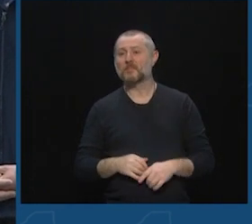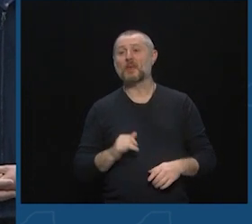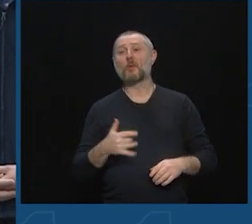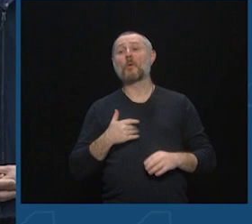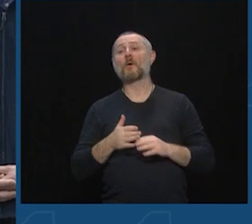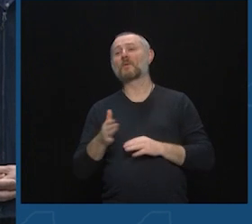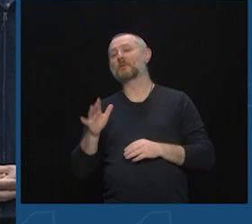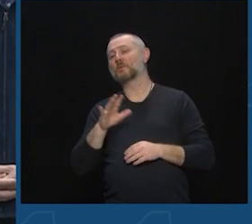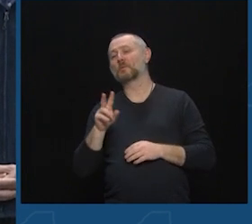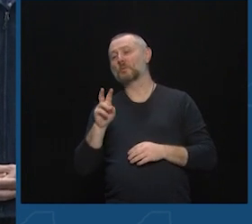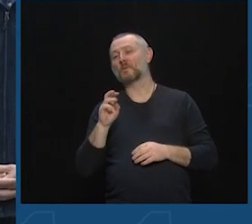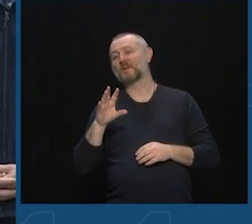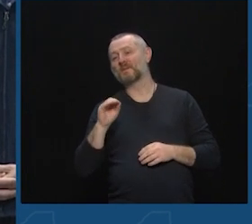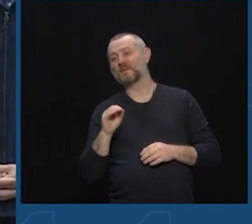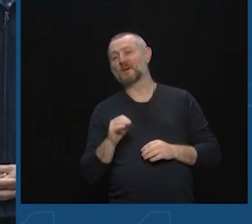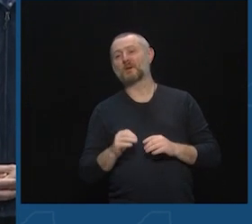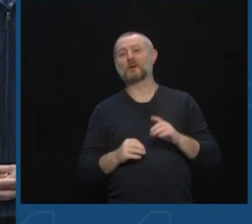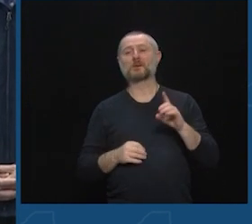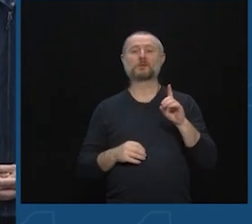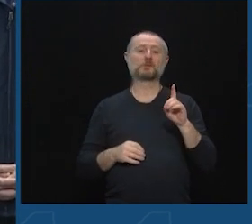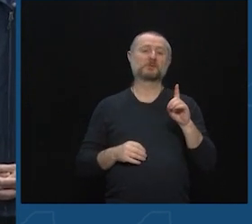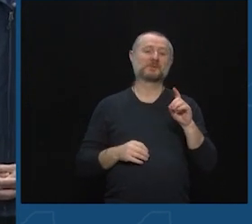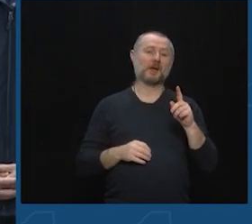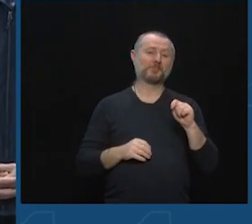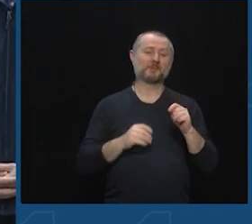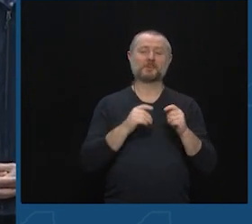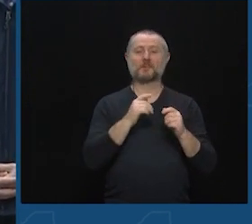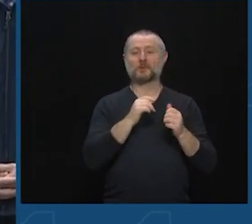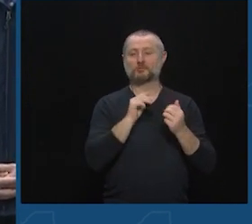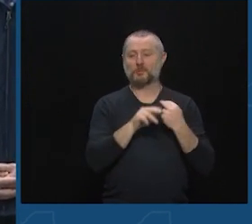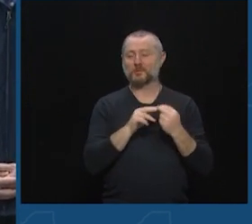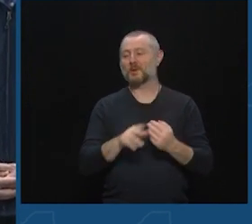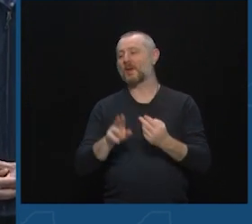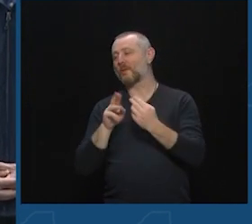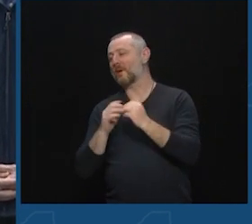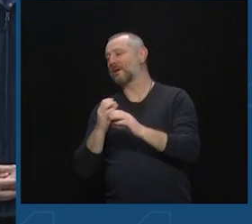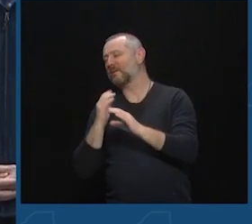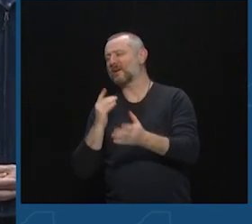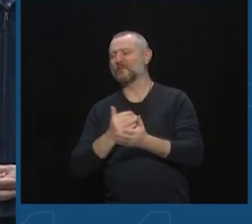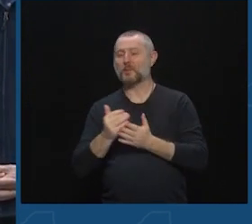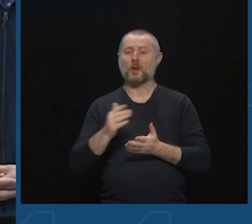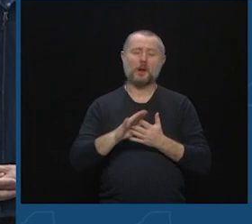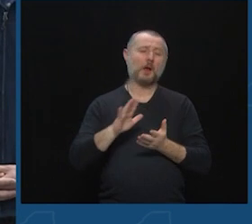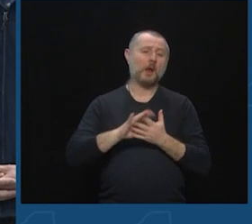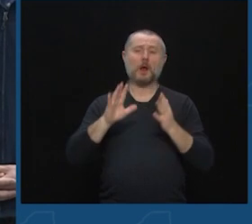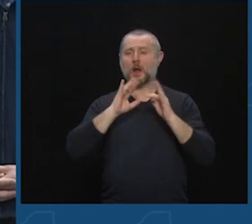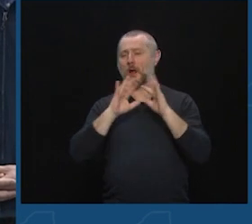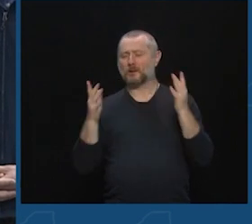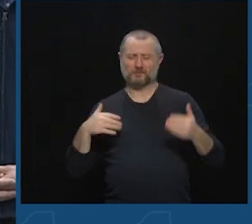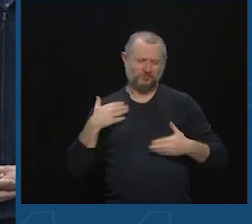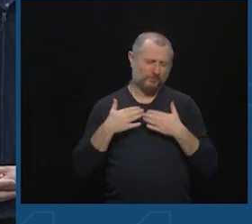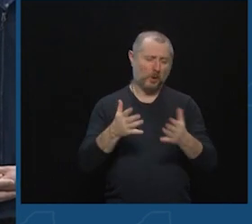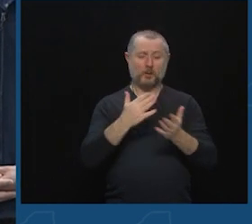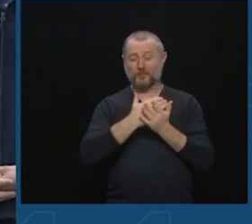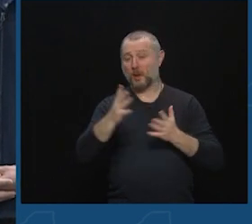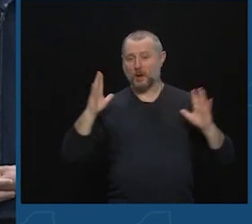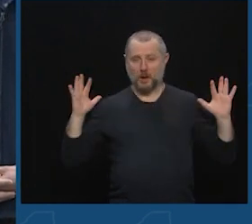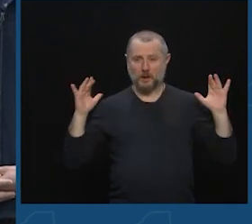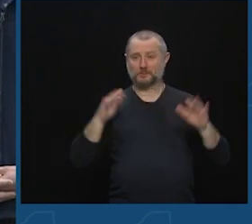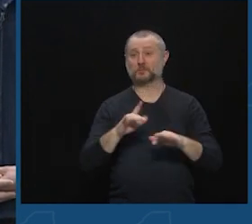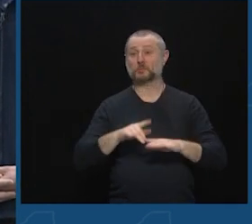DOT and Thruway crews in this area, in this county, clearing roads. As soon as the event ended, those